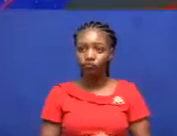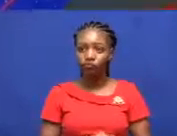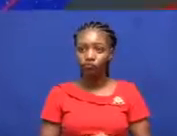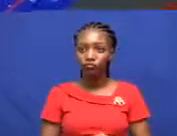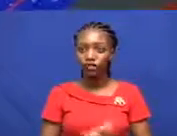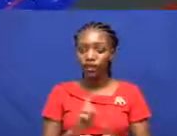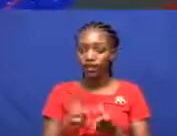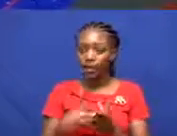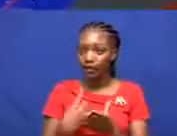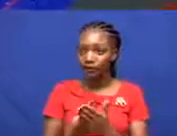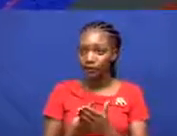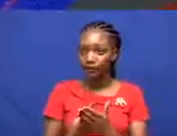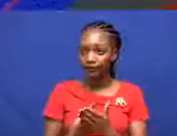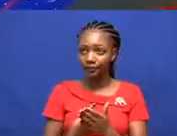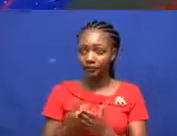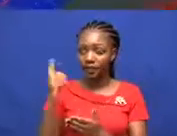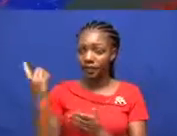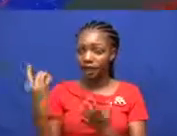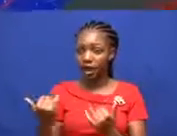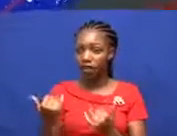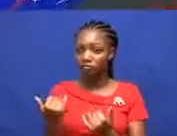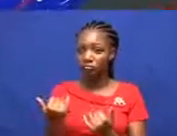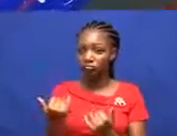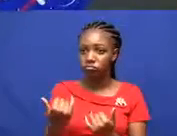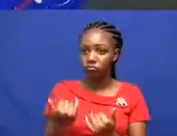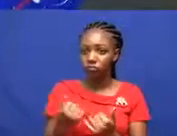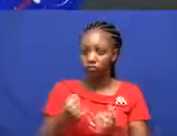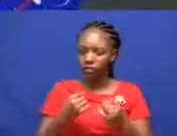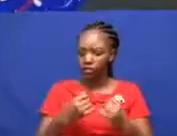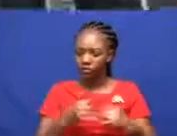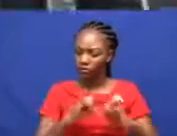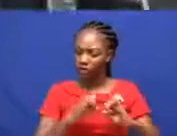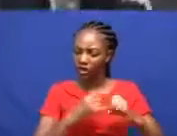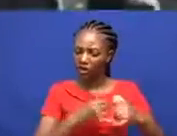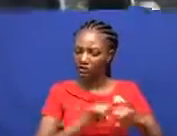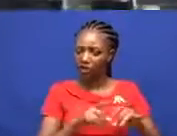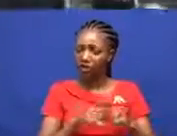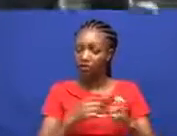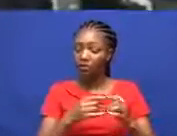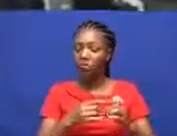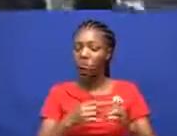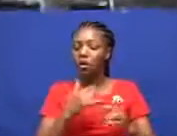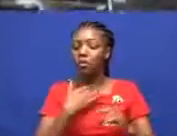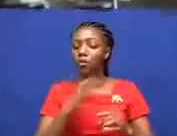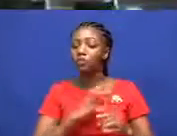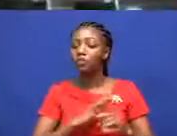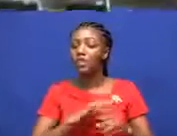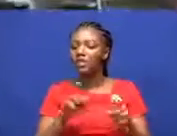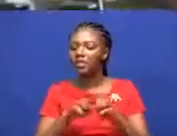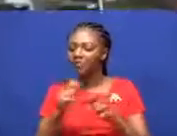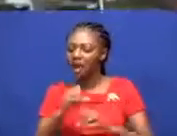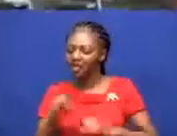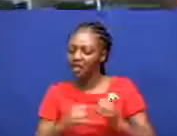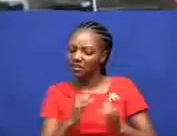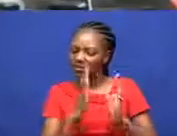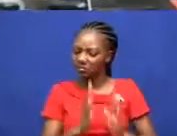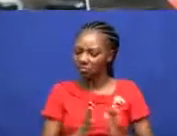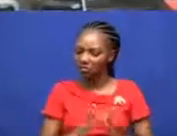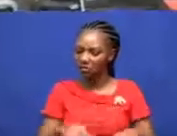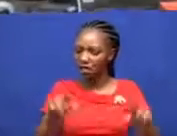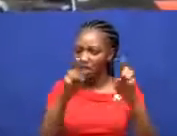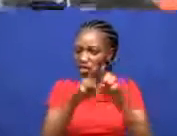Already full grown and a DJ striving to make ends meet alongside other DJs, Skylar narrates to